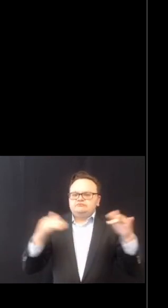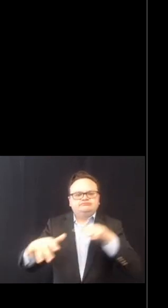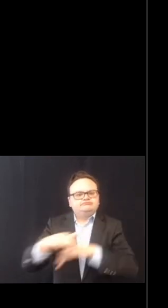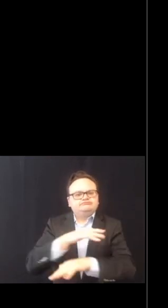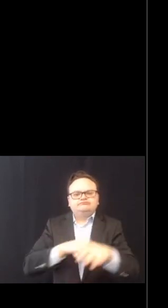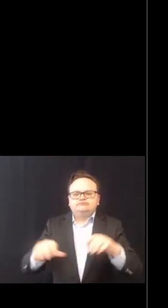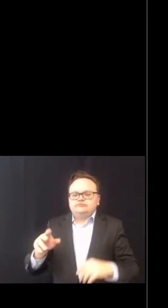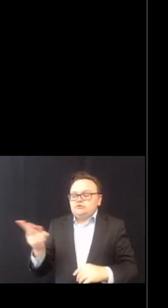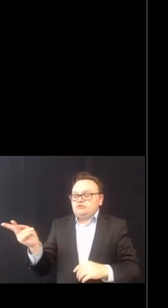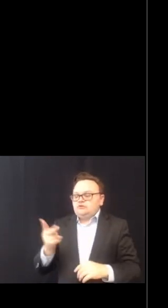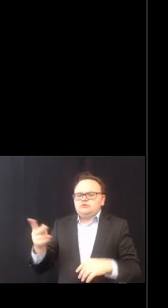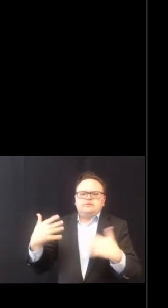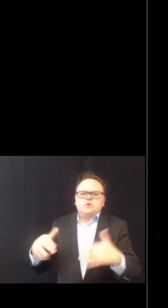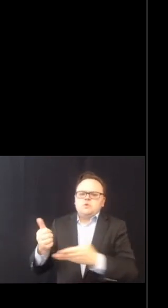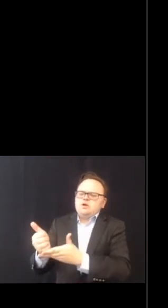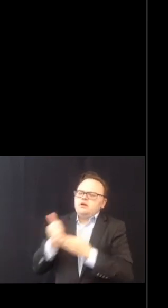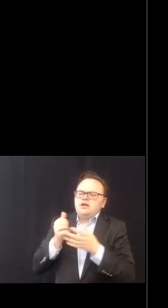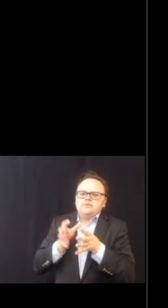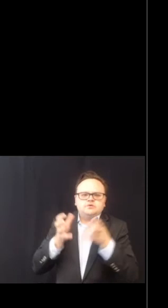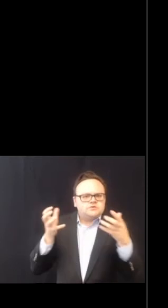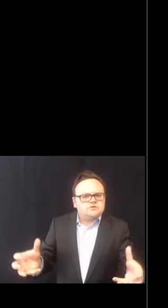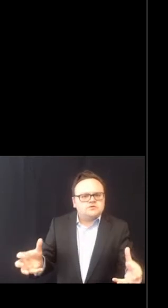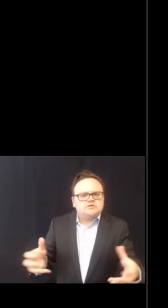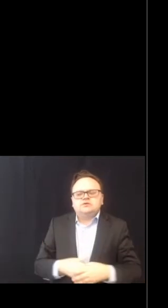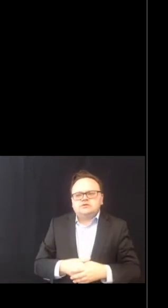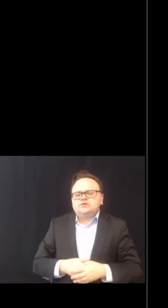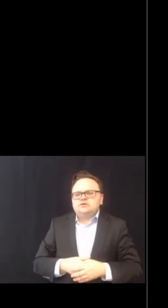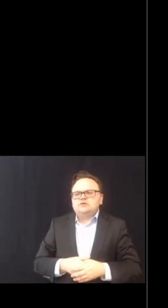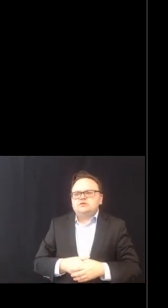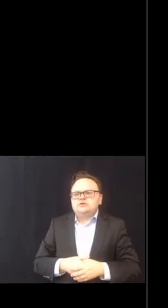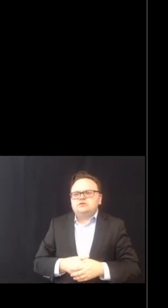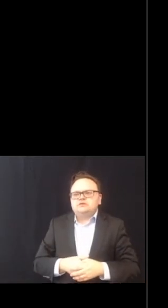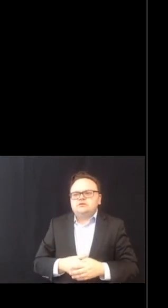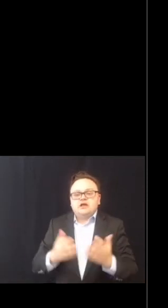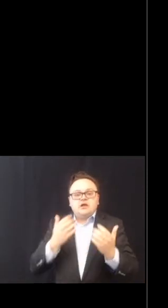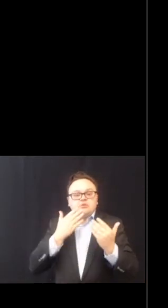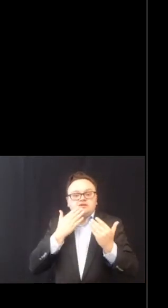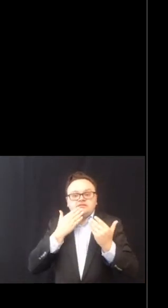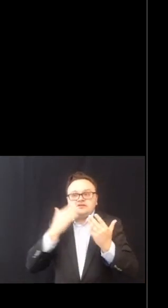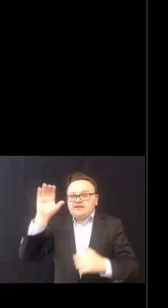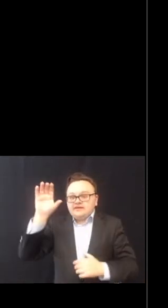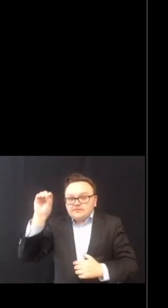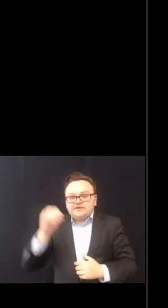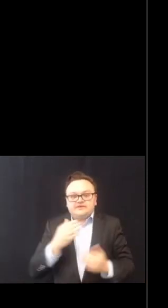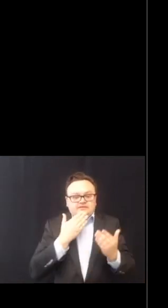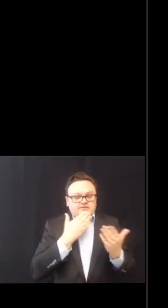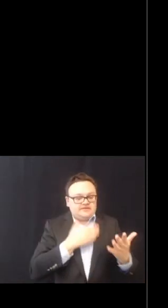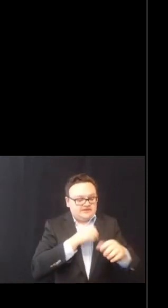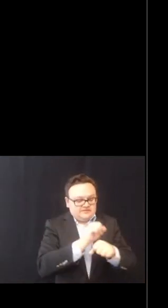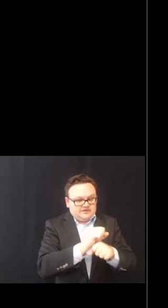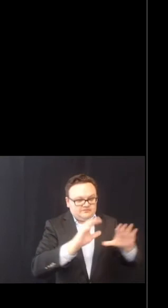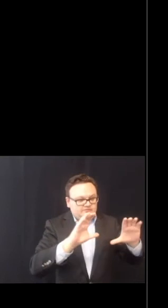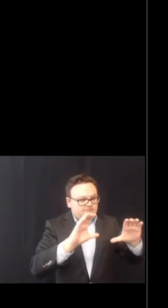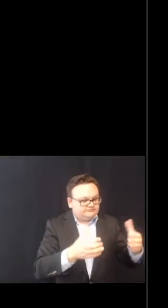in there. So, really want to thank, the company, my employees that have been, like I said, just great. Caitlin and Jacob